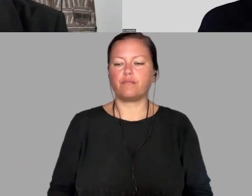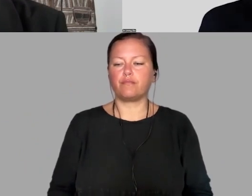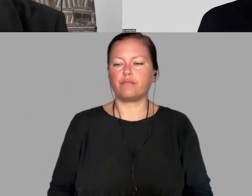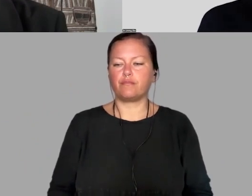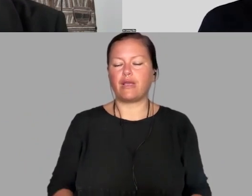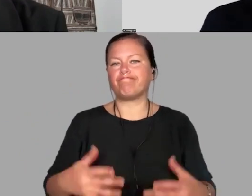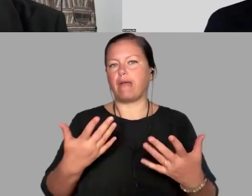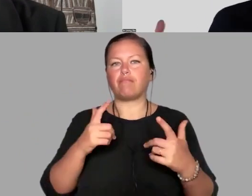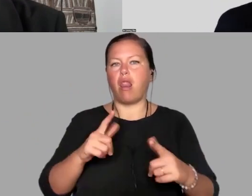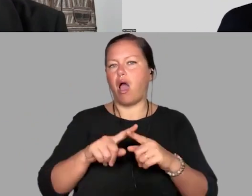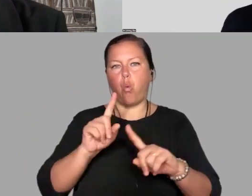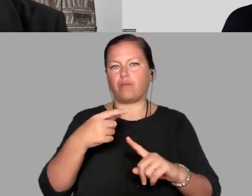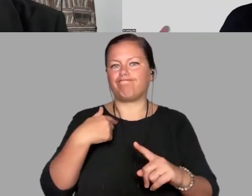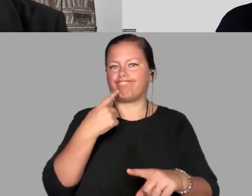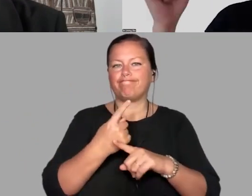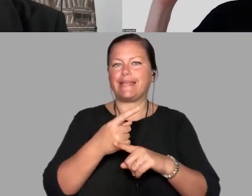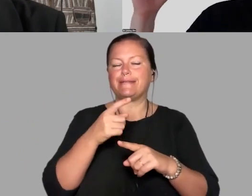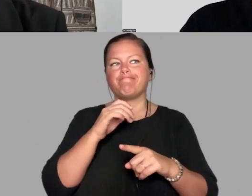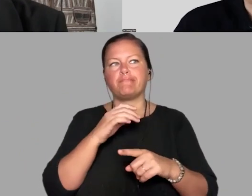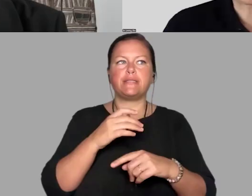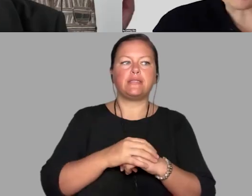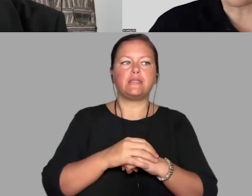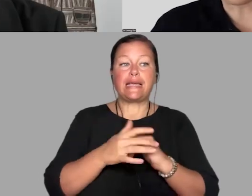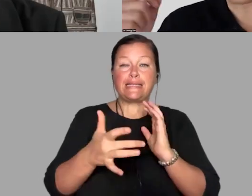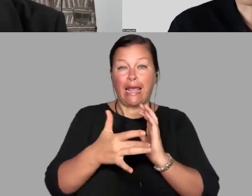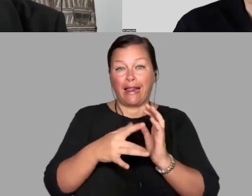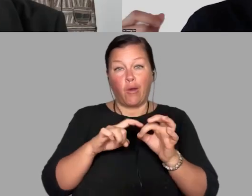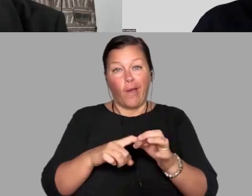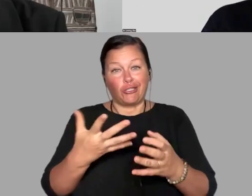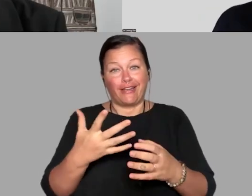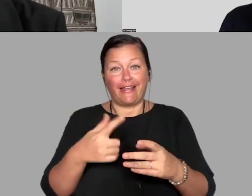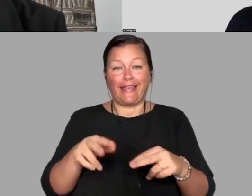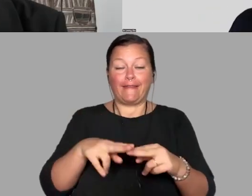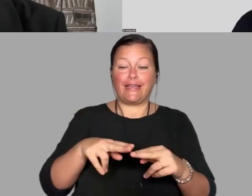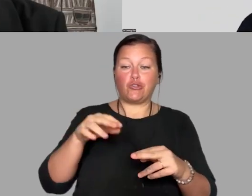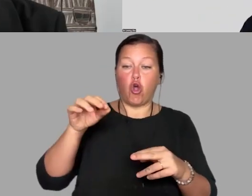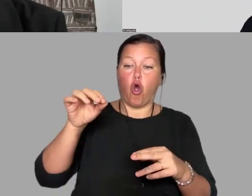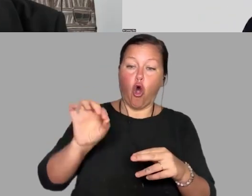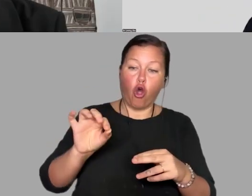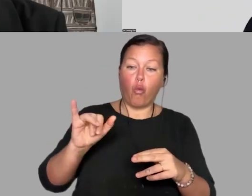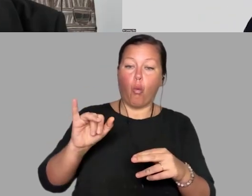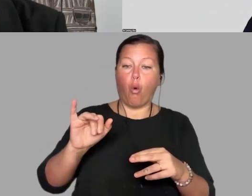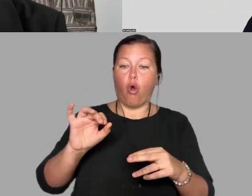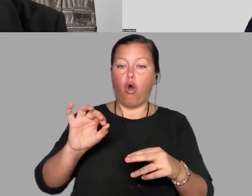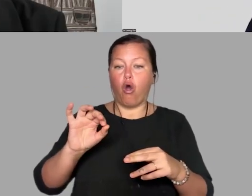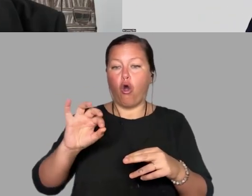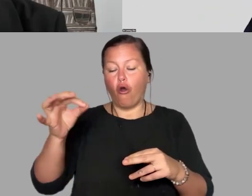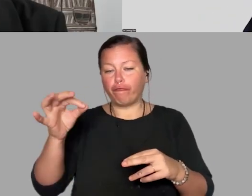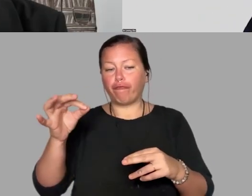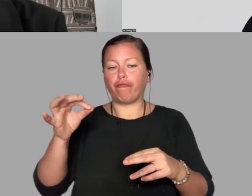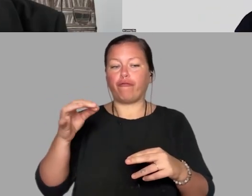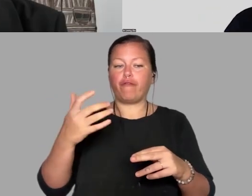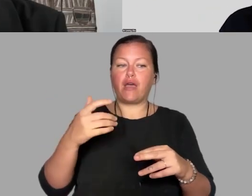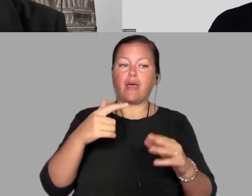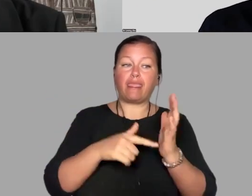it's not exactly a technical question whether something is on and off Mm, by default, whether some of the tags